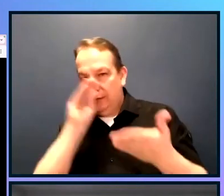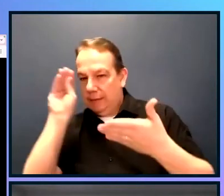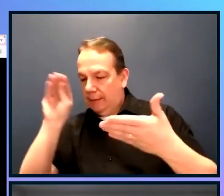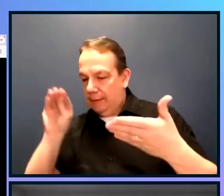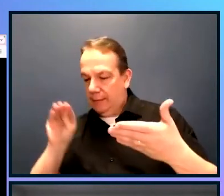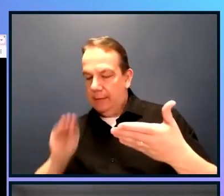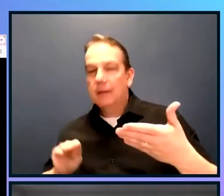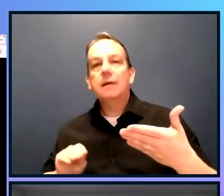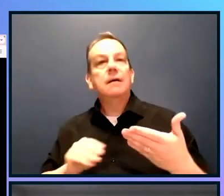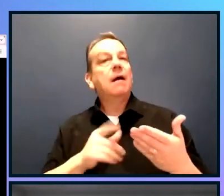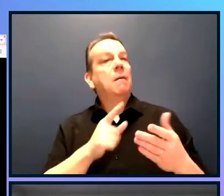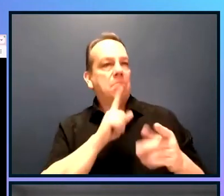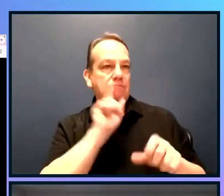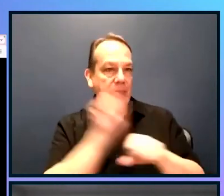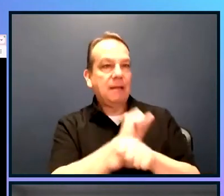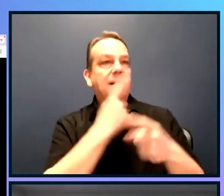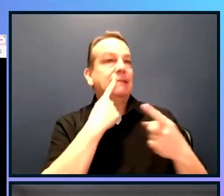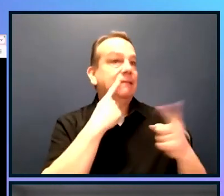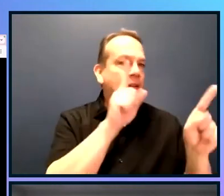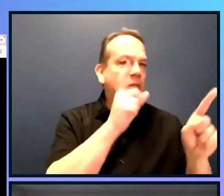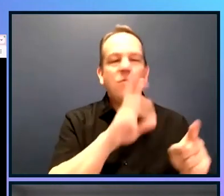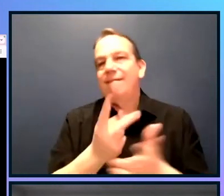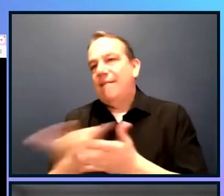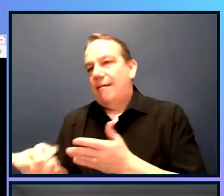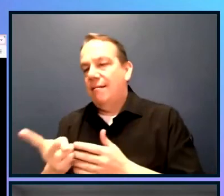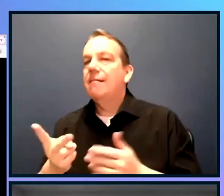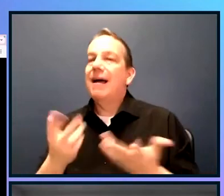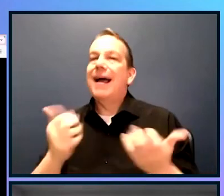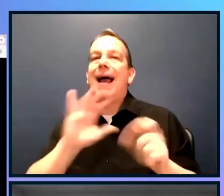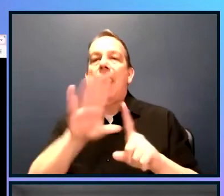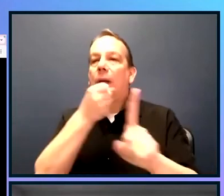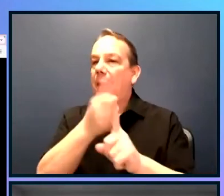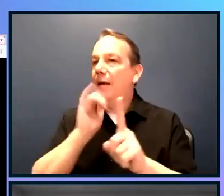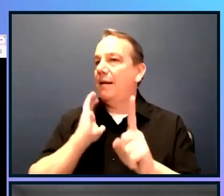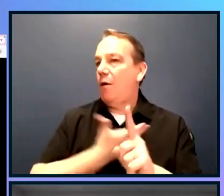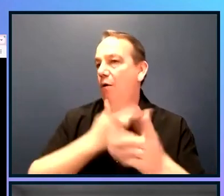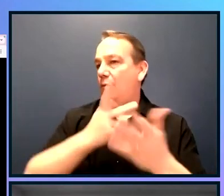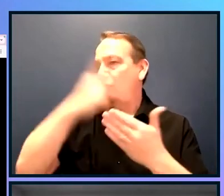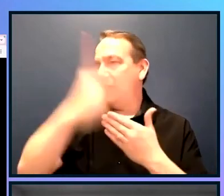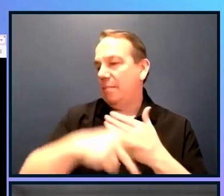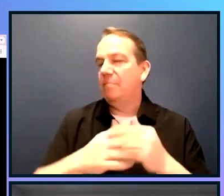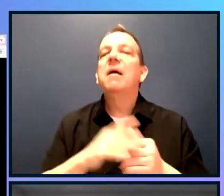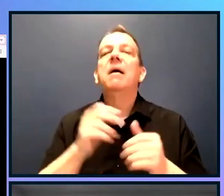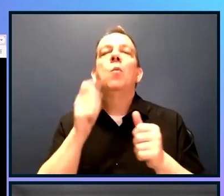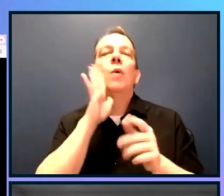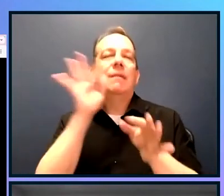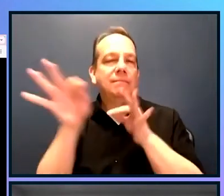And how is this impacting our accessibility program? Let's define those.